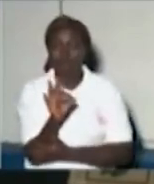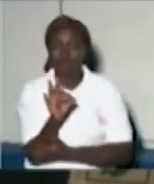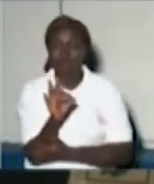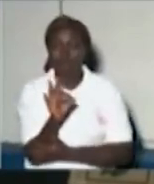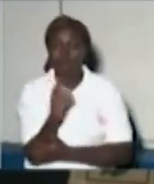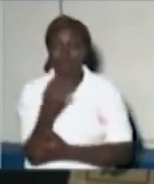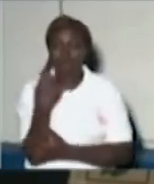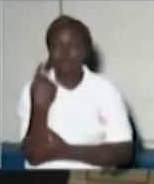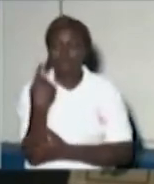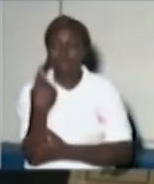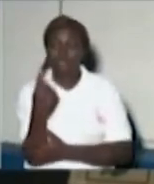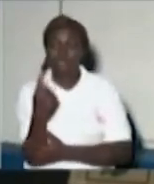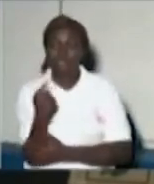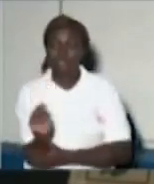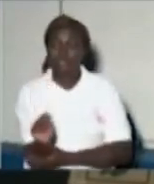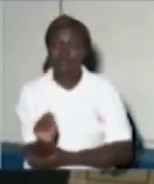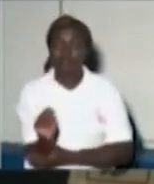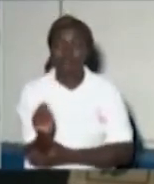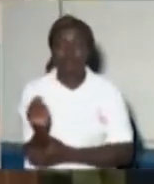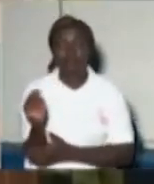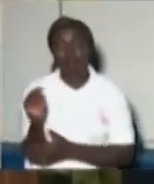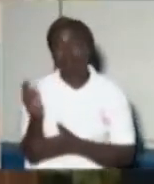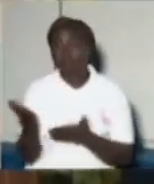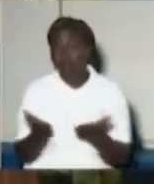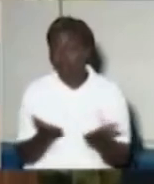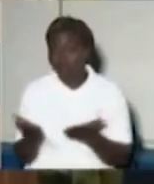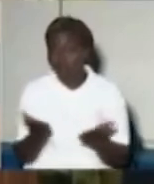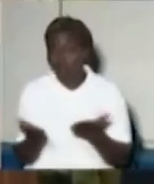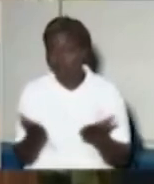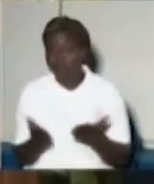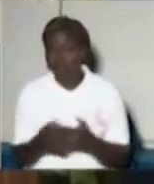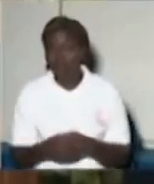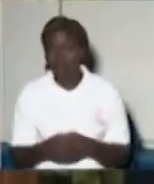of the civil service system. So subsidy is